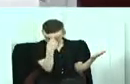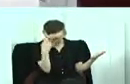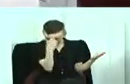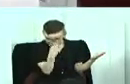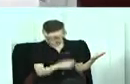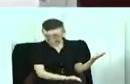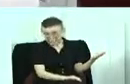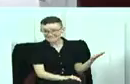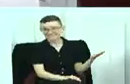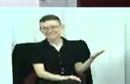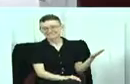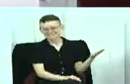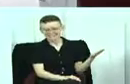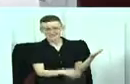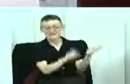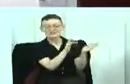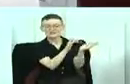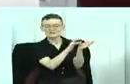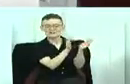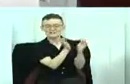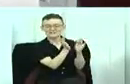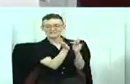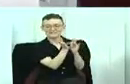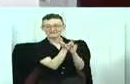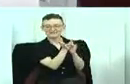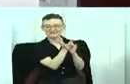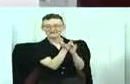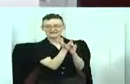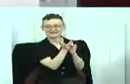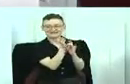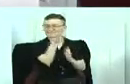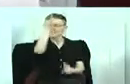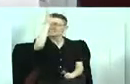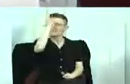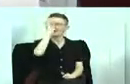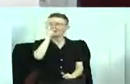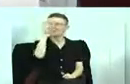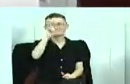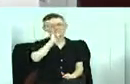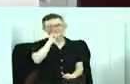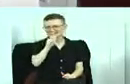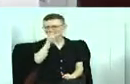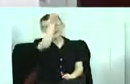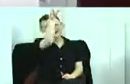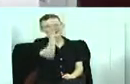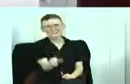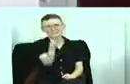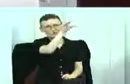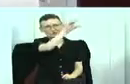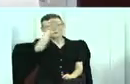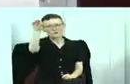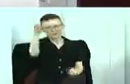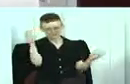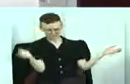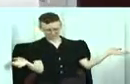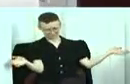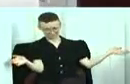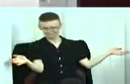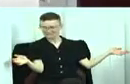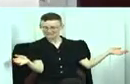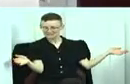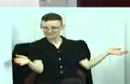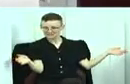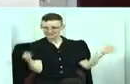Because Jesus Christ got up. He's not on that cross. He's running around out there in our spirits, and he's here